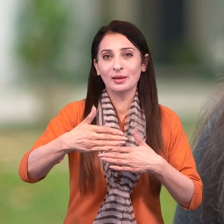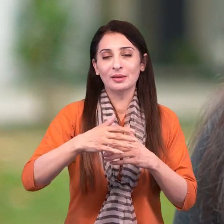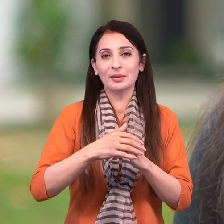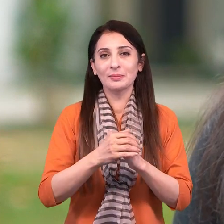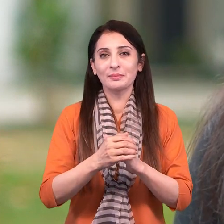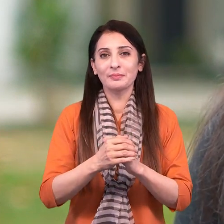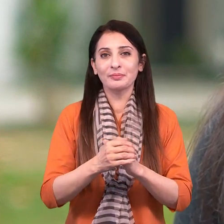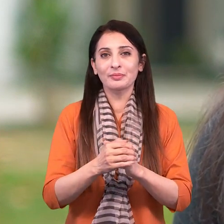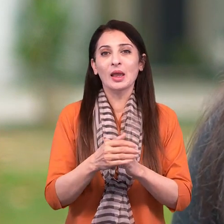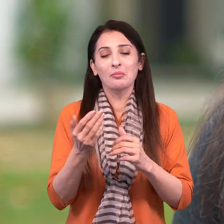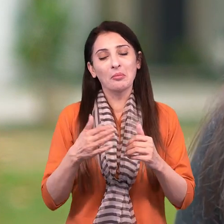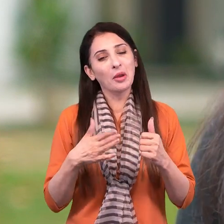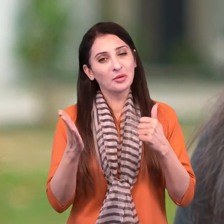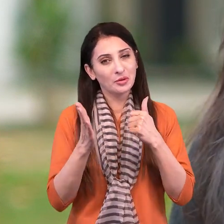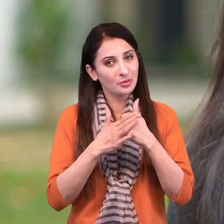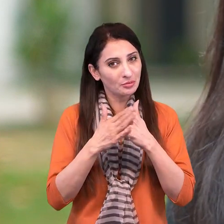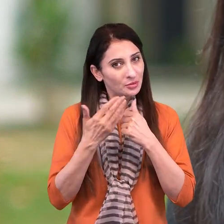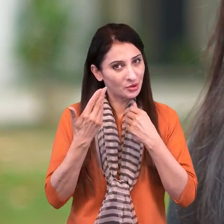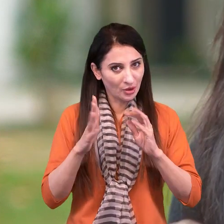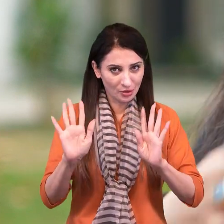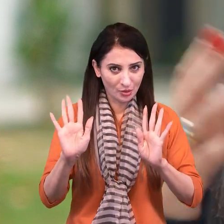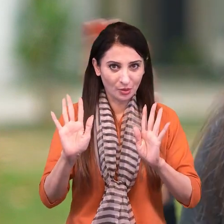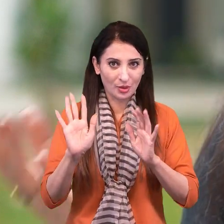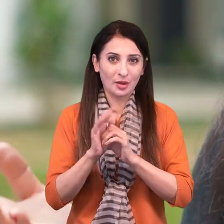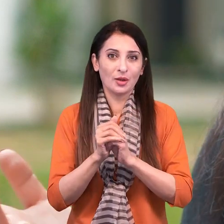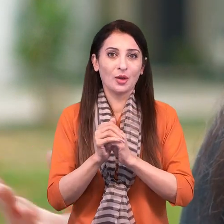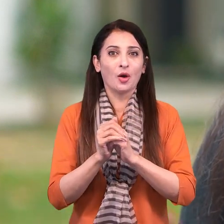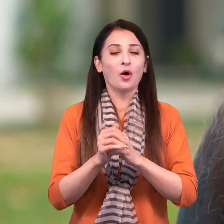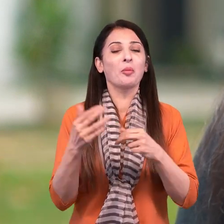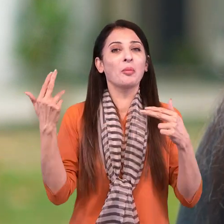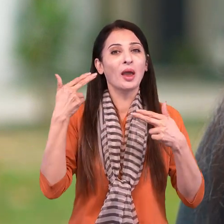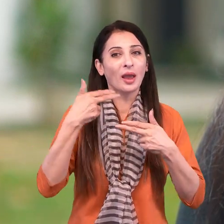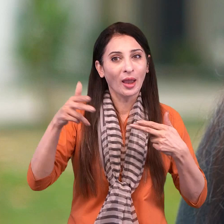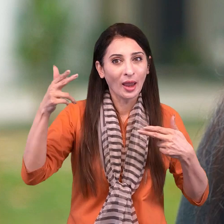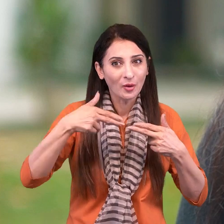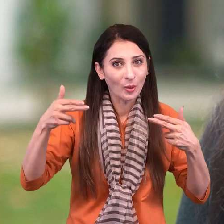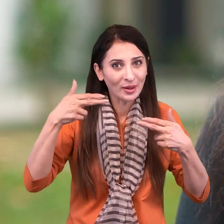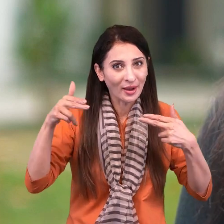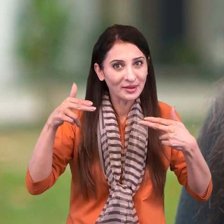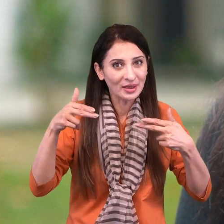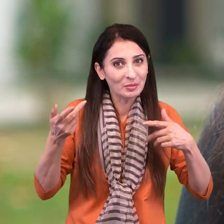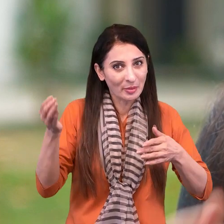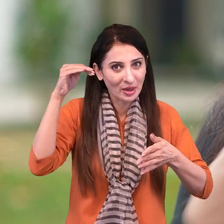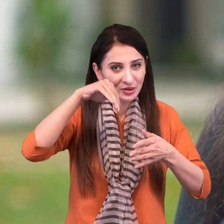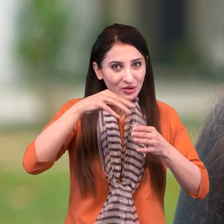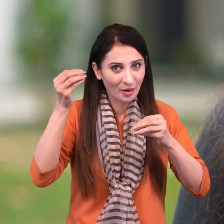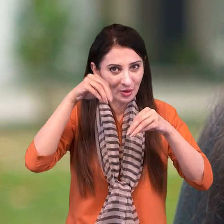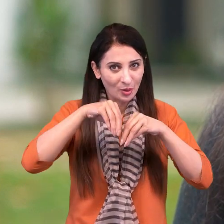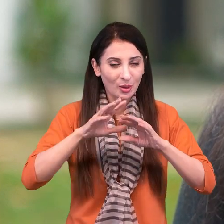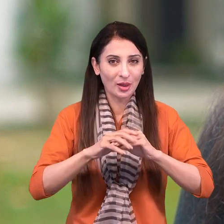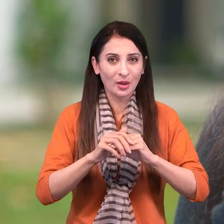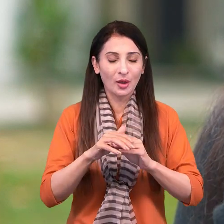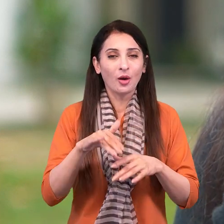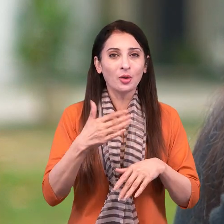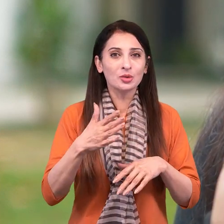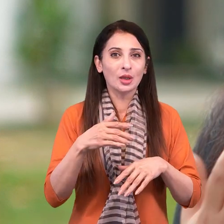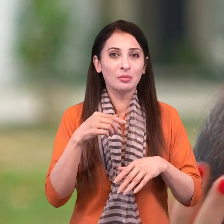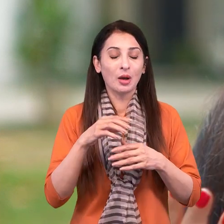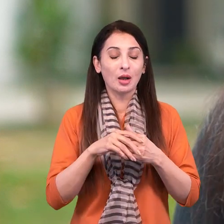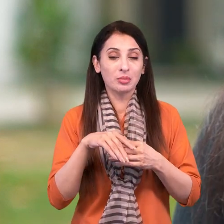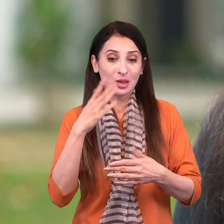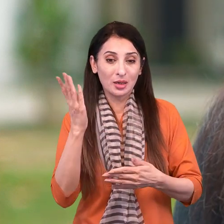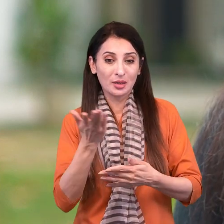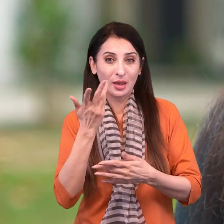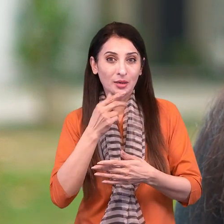and I got married, and I went into advertising. But then again, I am basically a